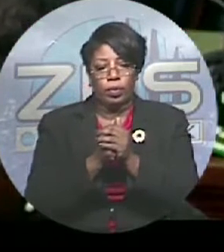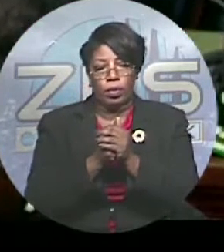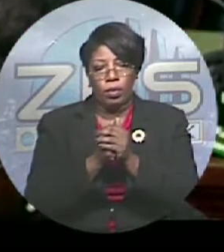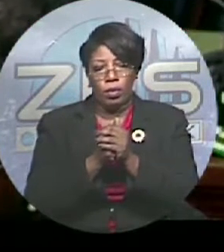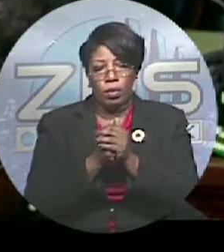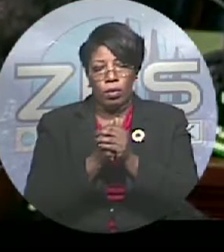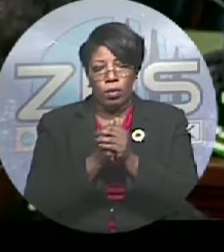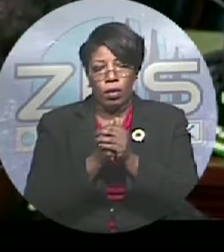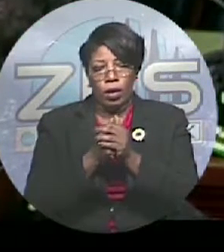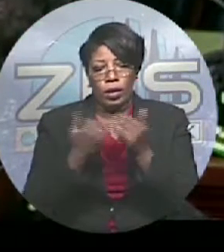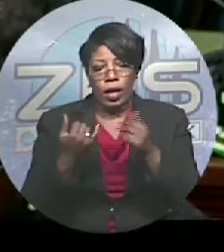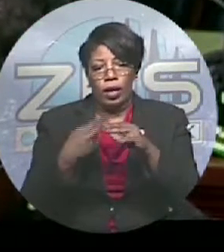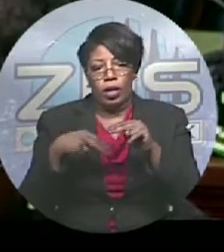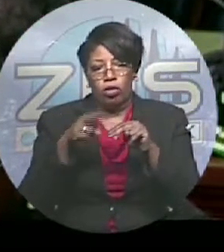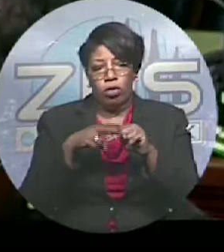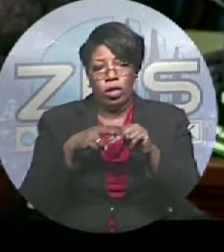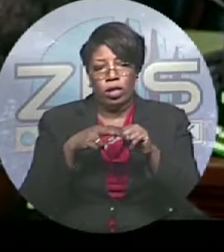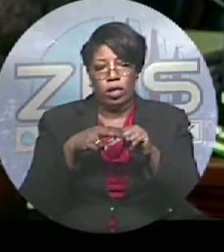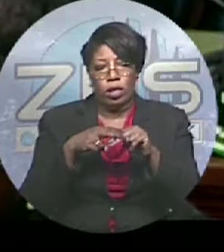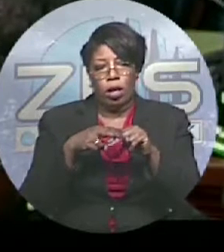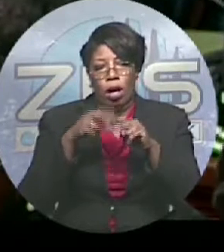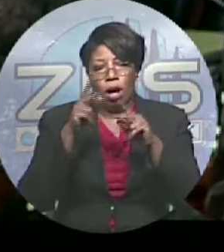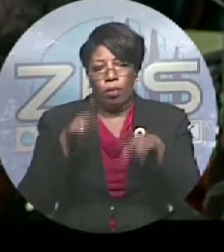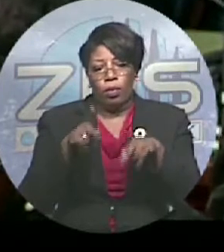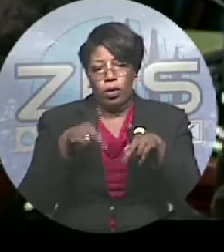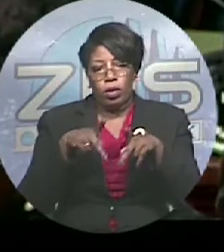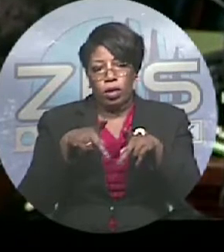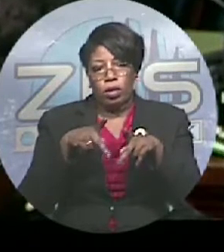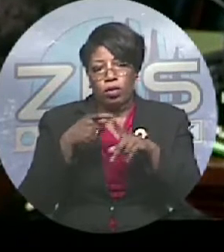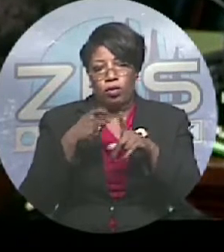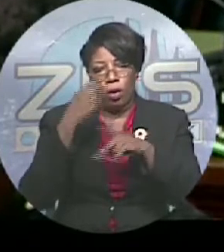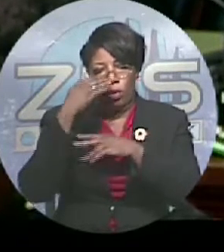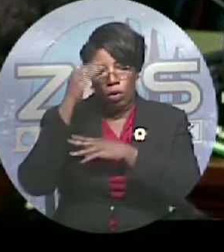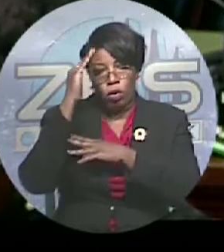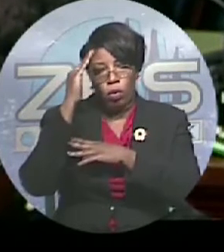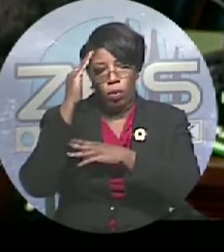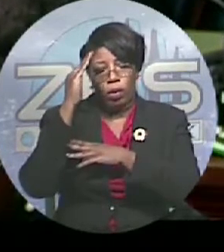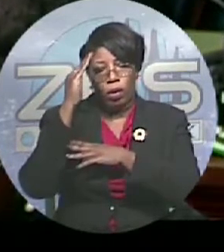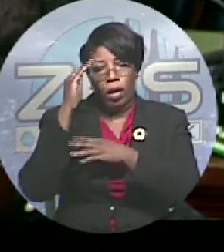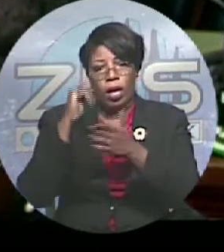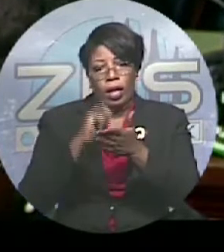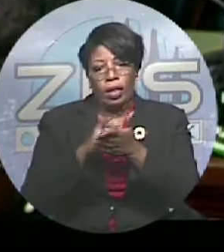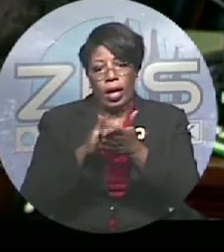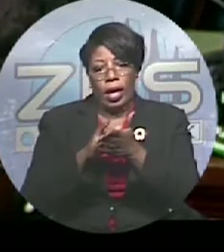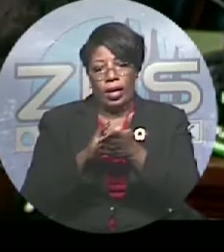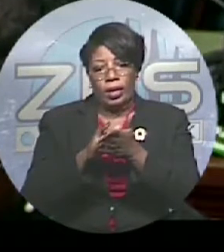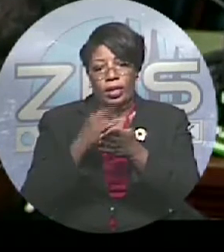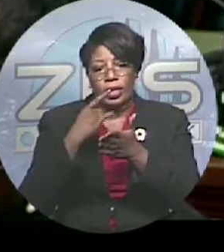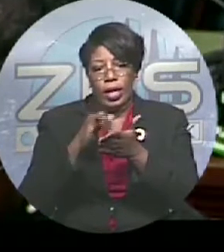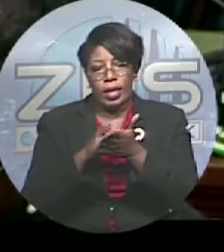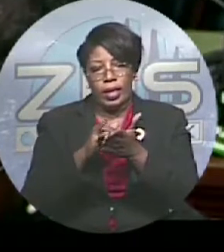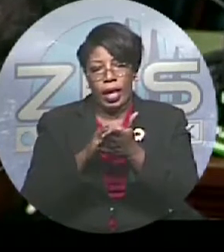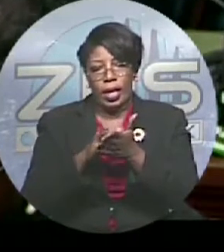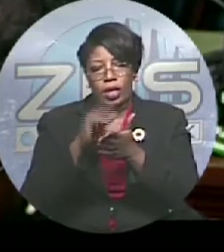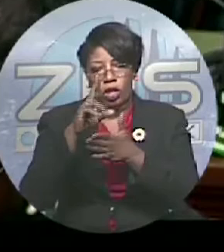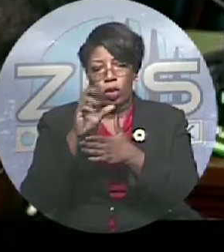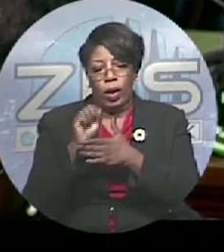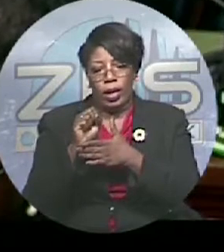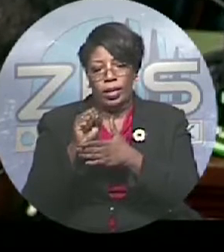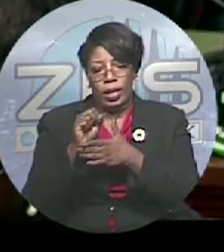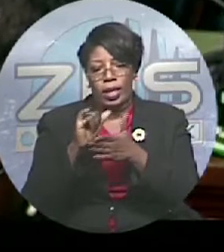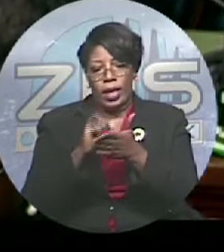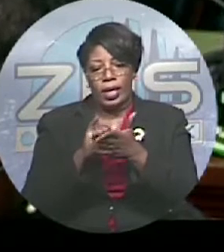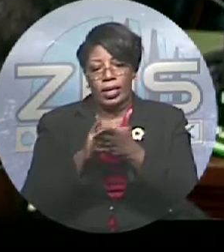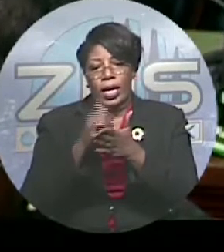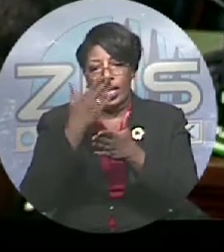uptick in numbers from Cuba is believed to be driven by a belief amongst Cubans that the United States, their preferred destination, is about